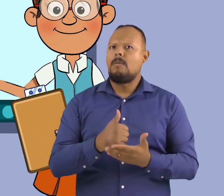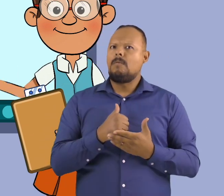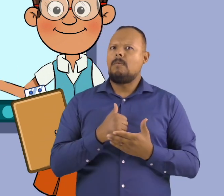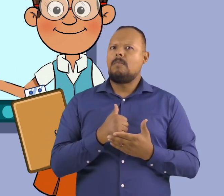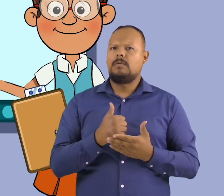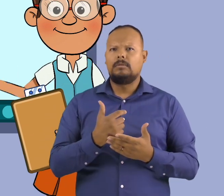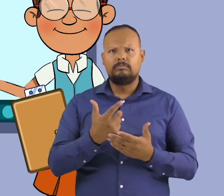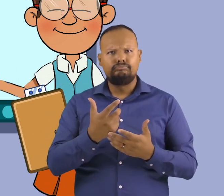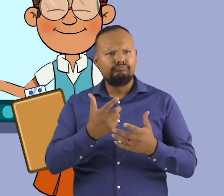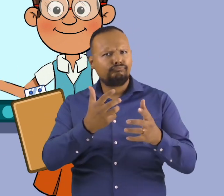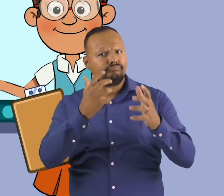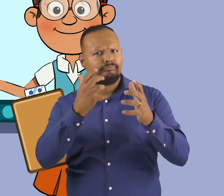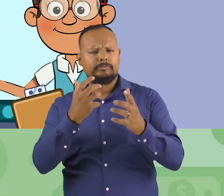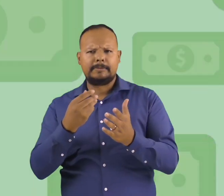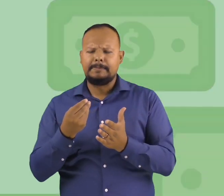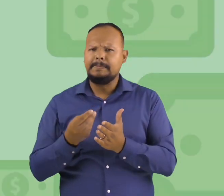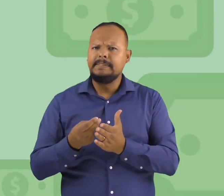literacy.